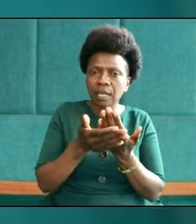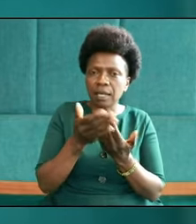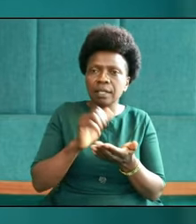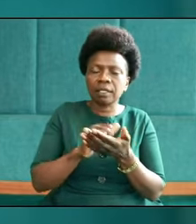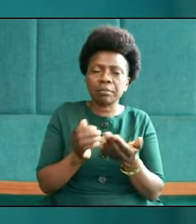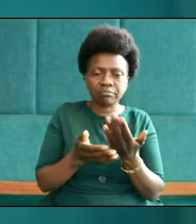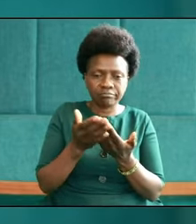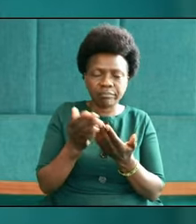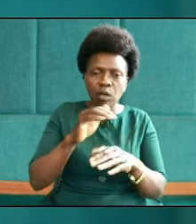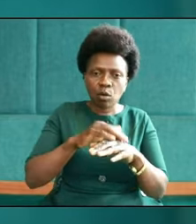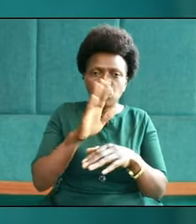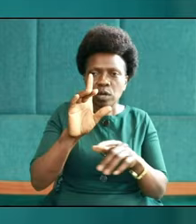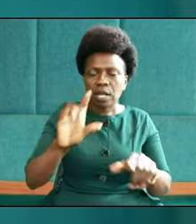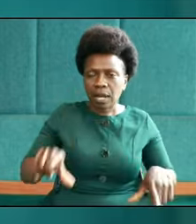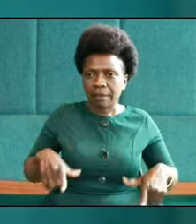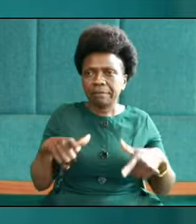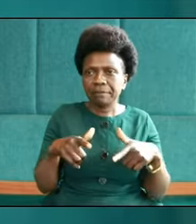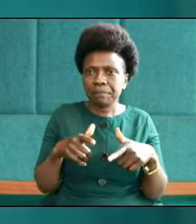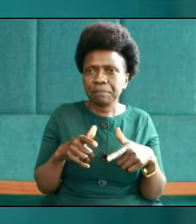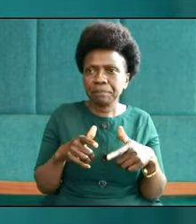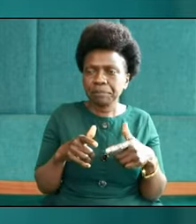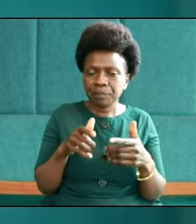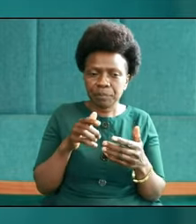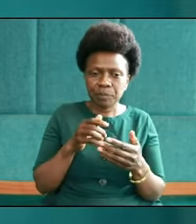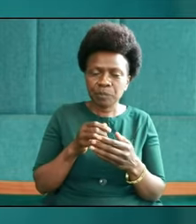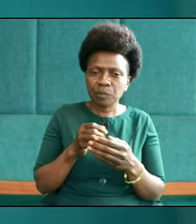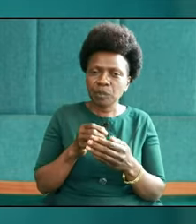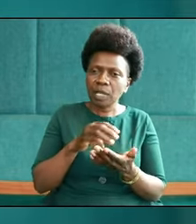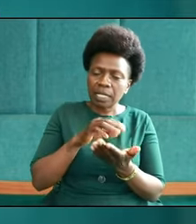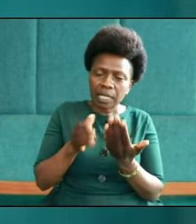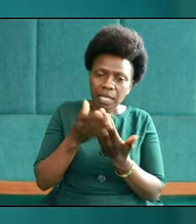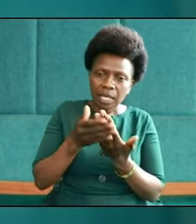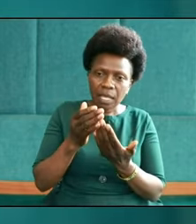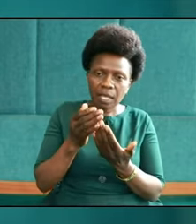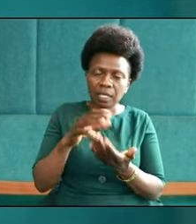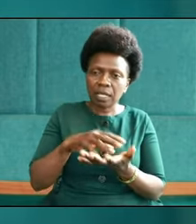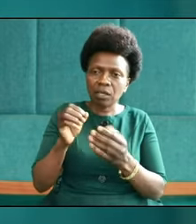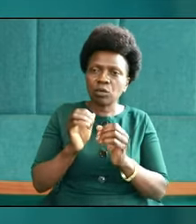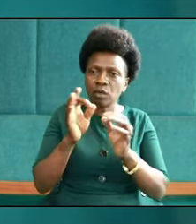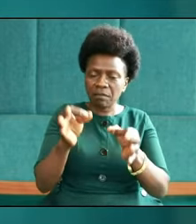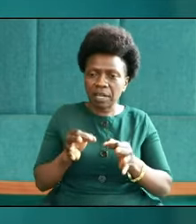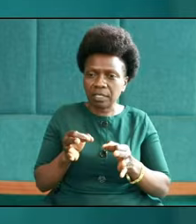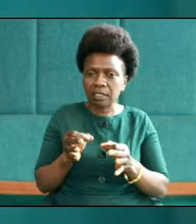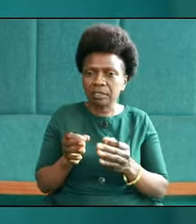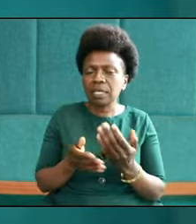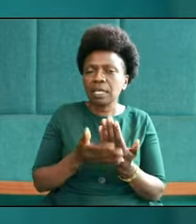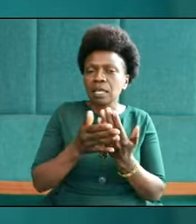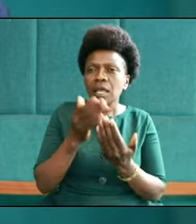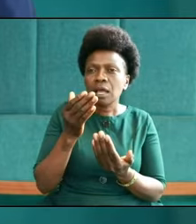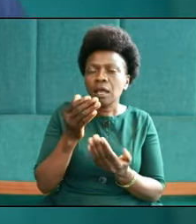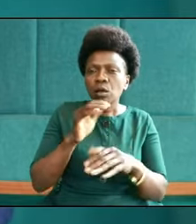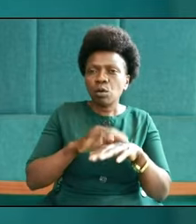am taking on your life, keen care that I am taking on your finances, keen care that